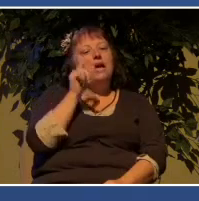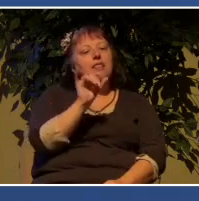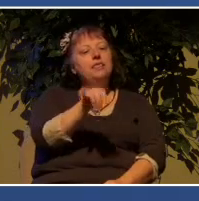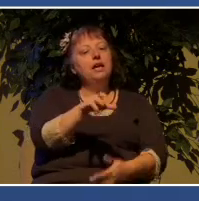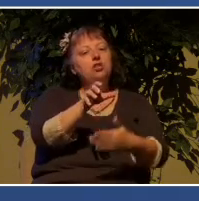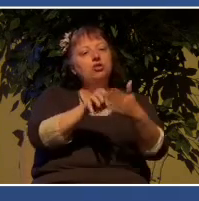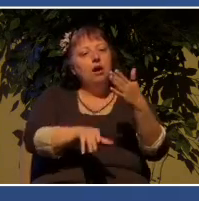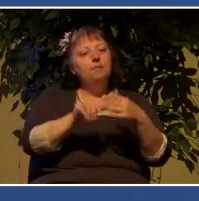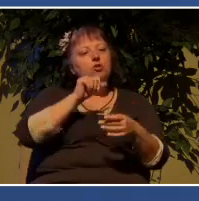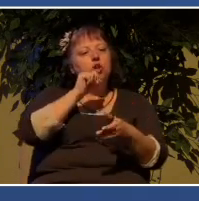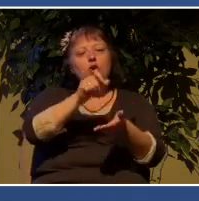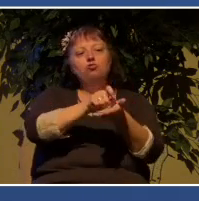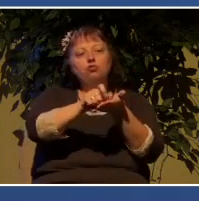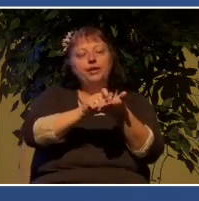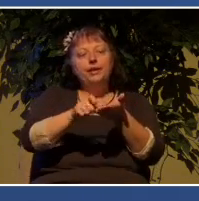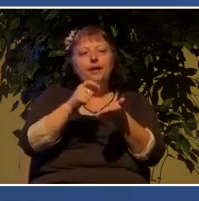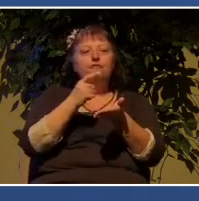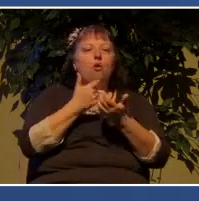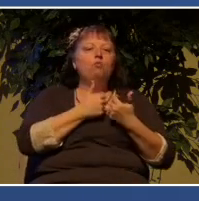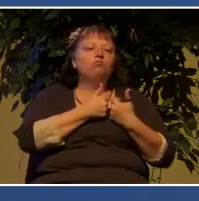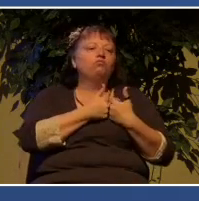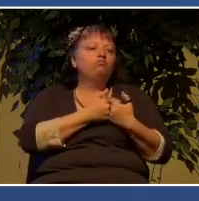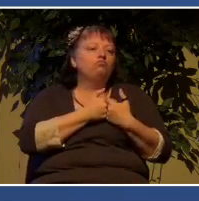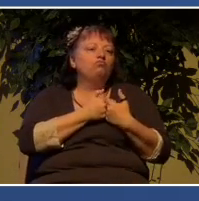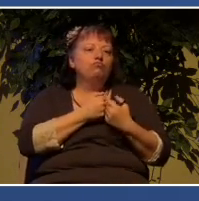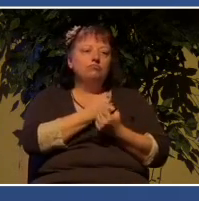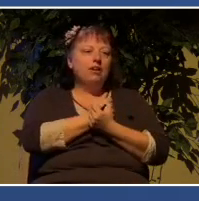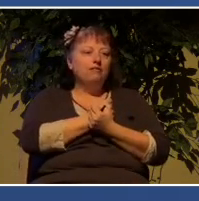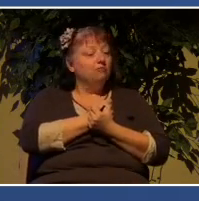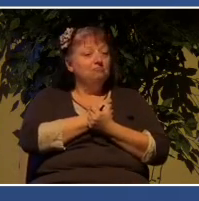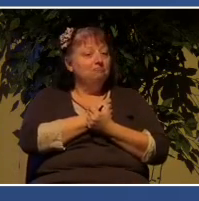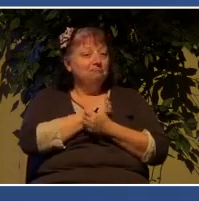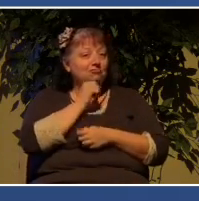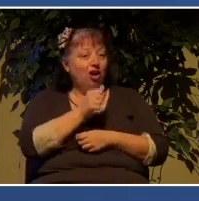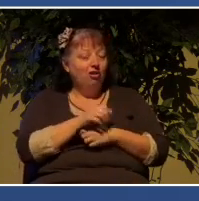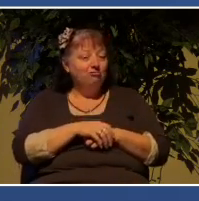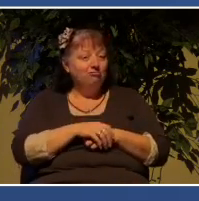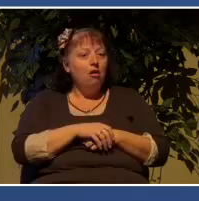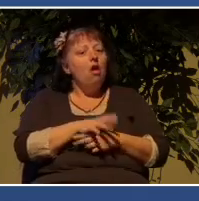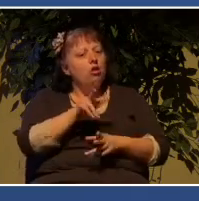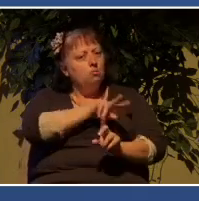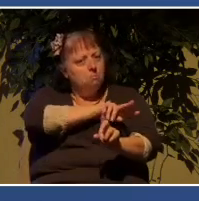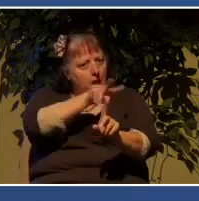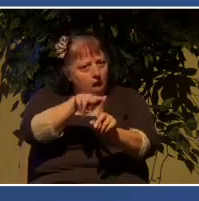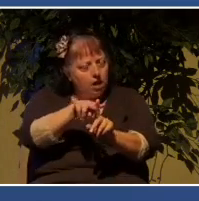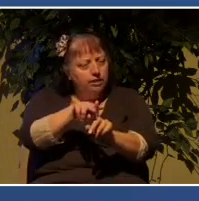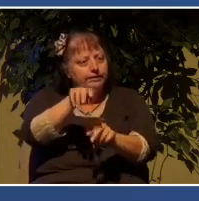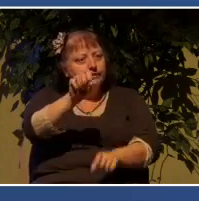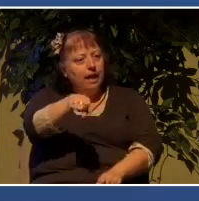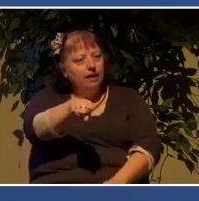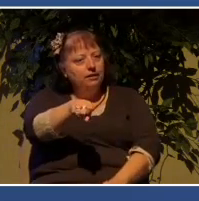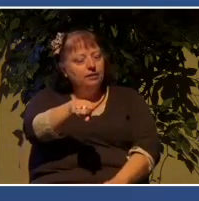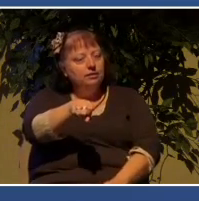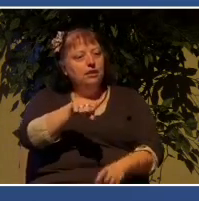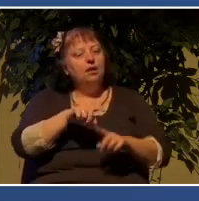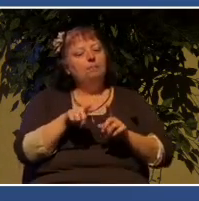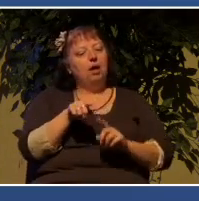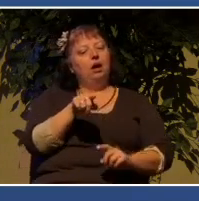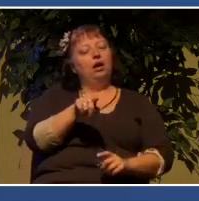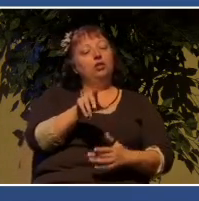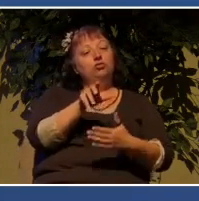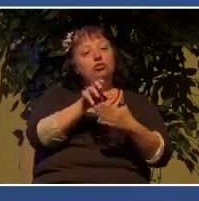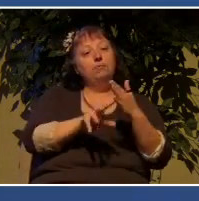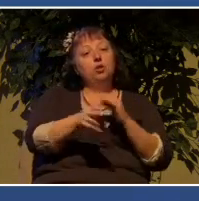written as a romantic love chapter. I mean, it applies, but it's really written